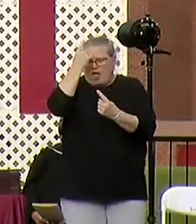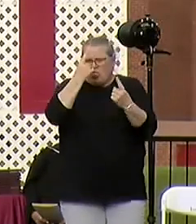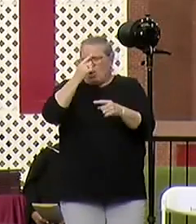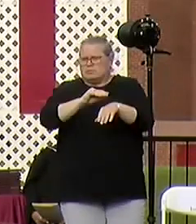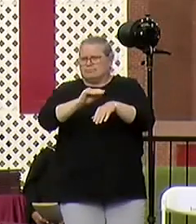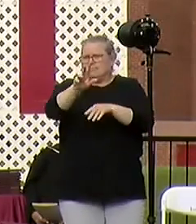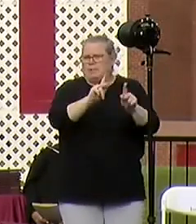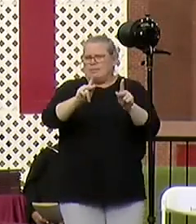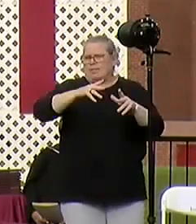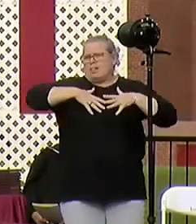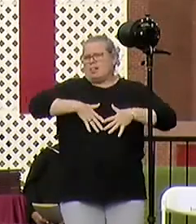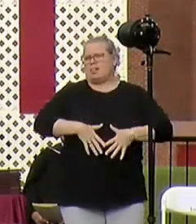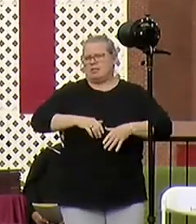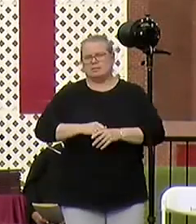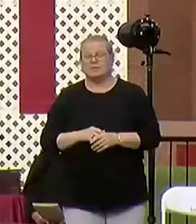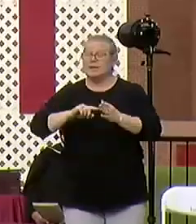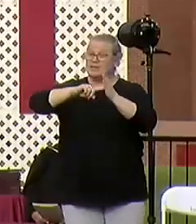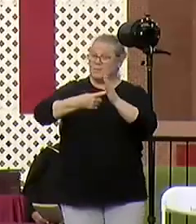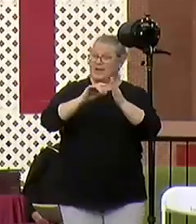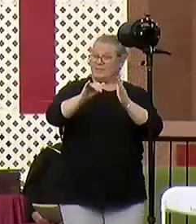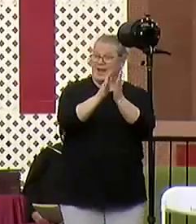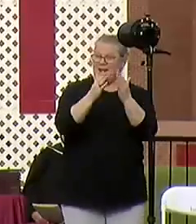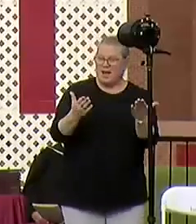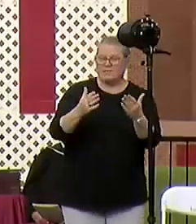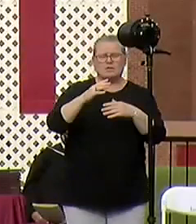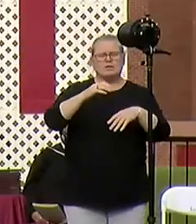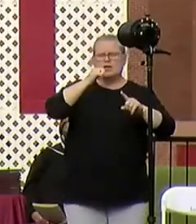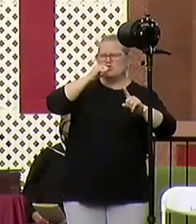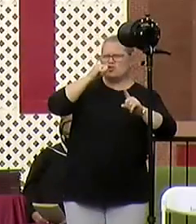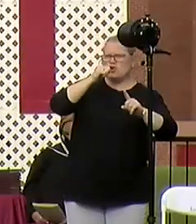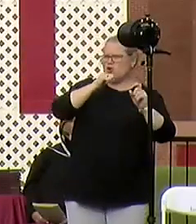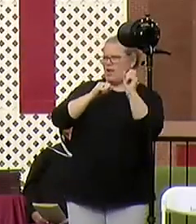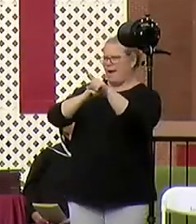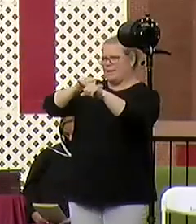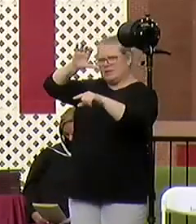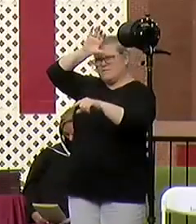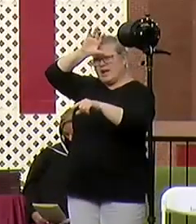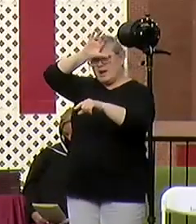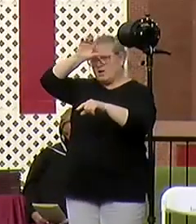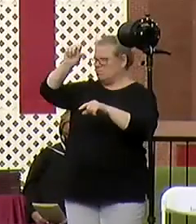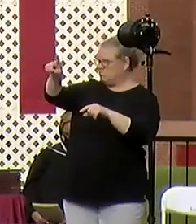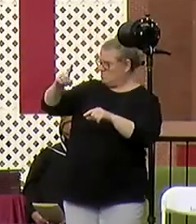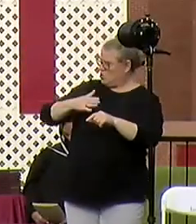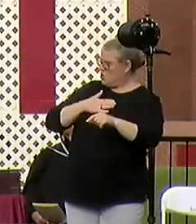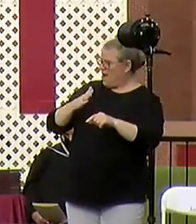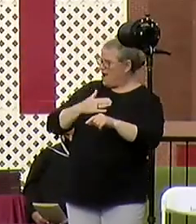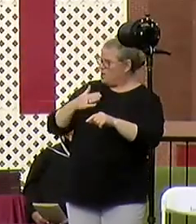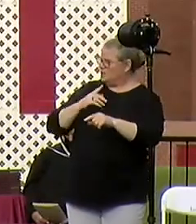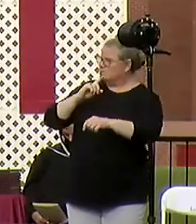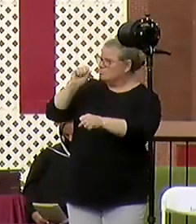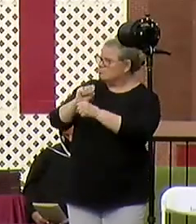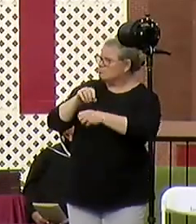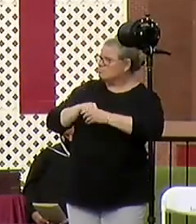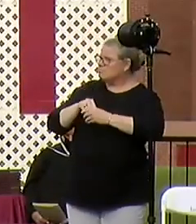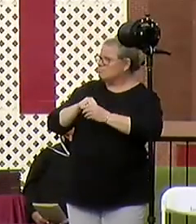manic pixie dream girl, Clarice, asks the fireman, Montag, if he's truly happy, he realizes he wears